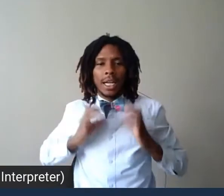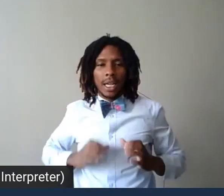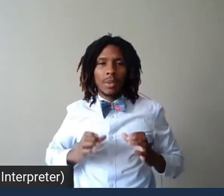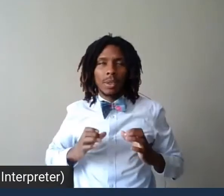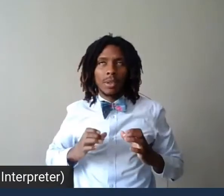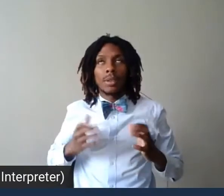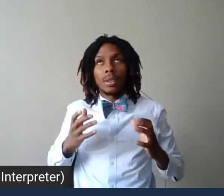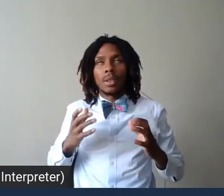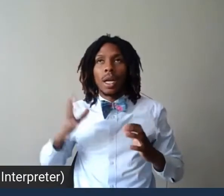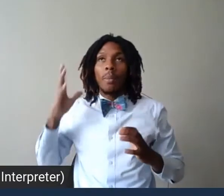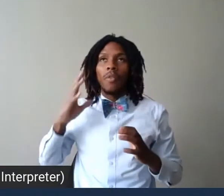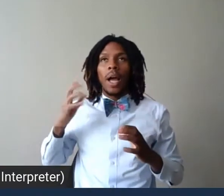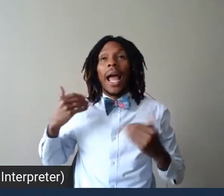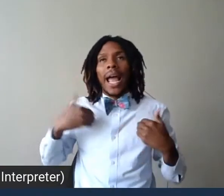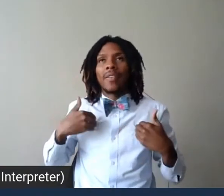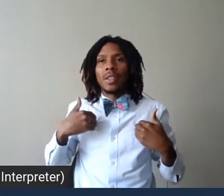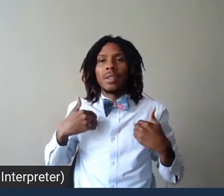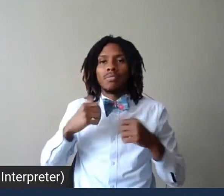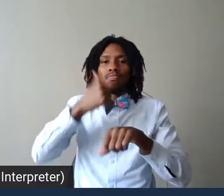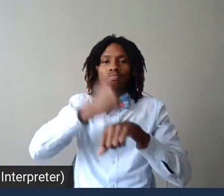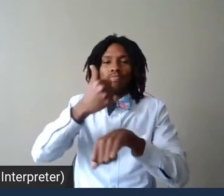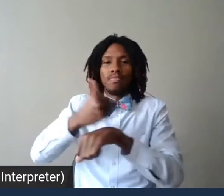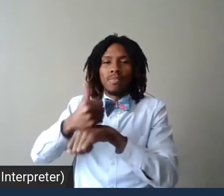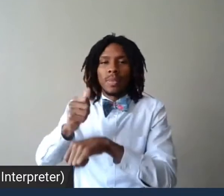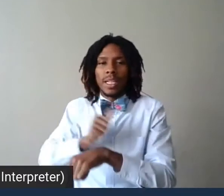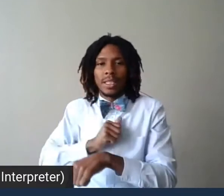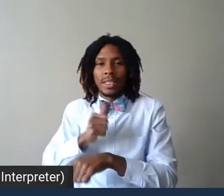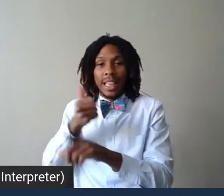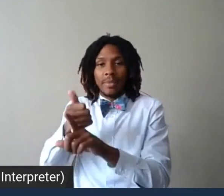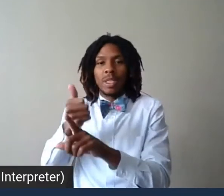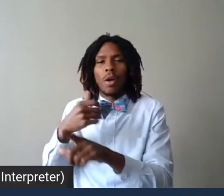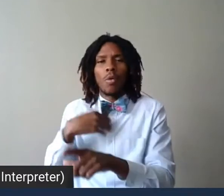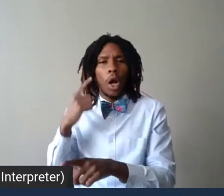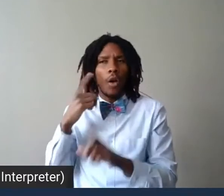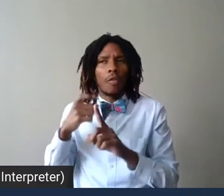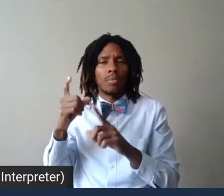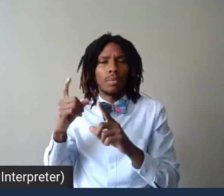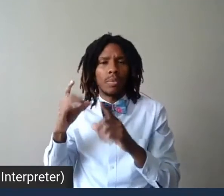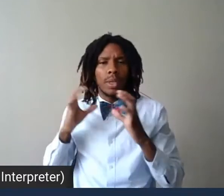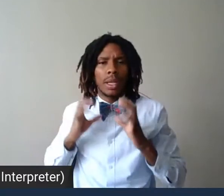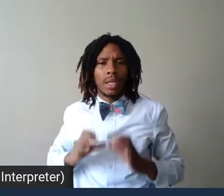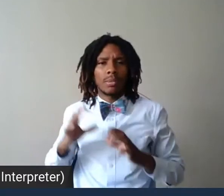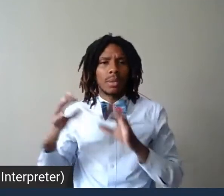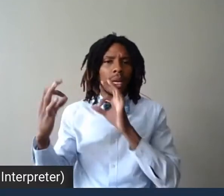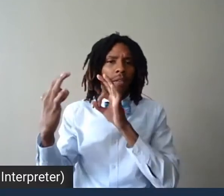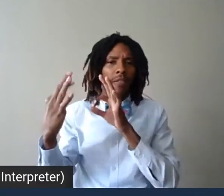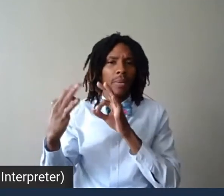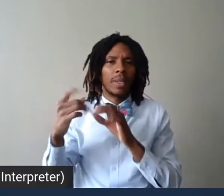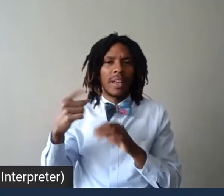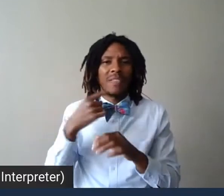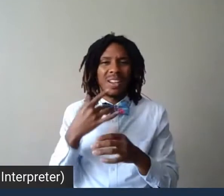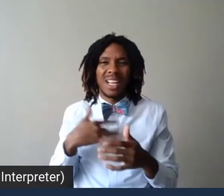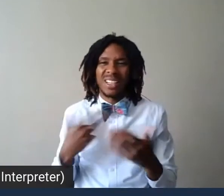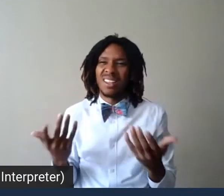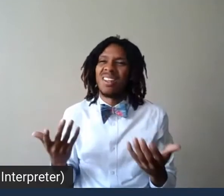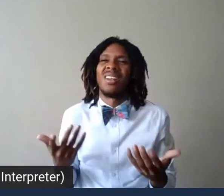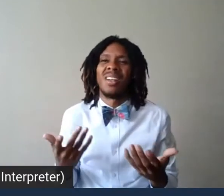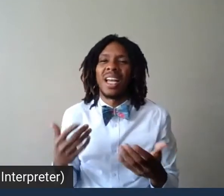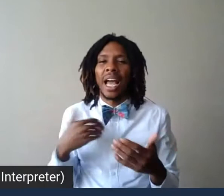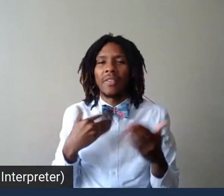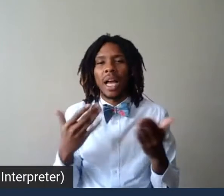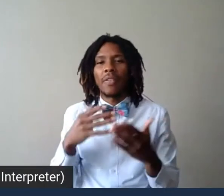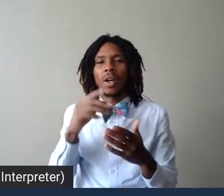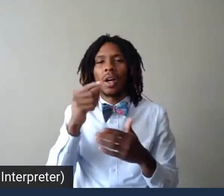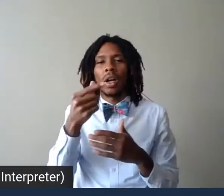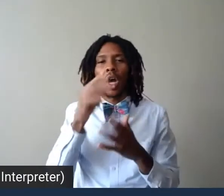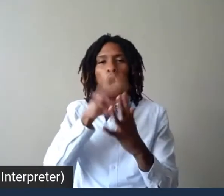least had to bring in themselves. But we've heard from our customers, this was actually a little bit of a pain for them because they need to bring in graphic designers,